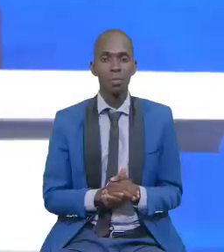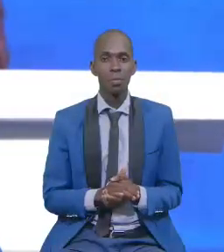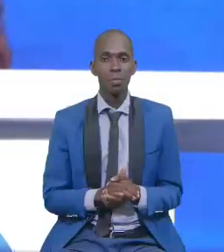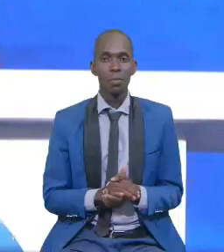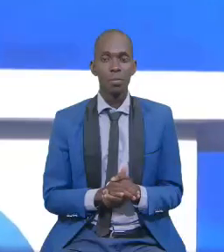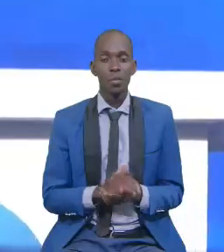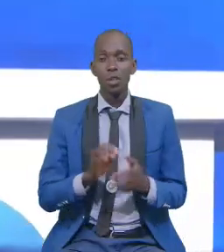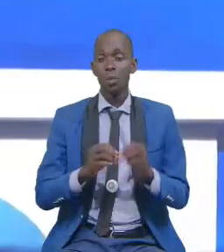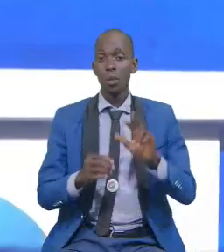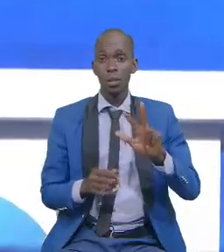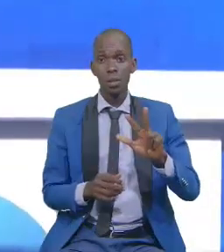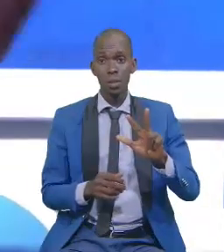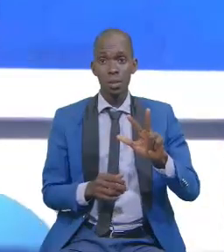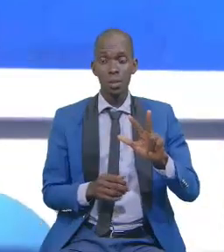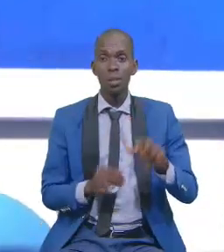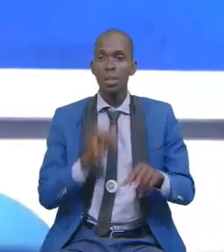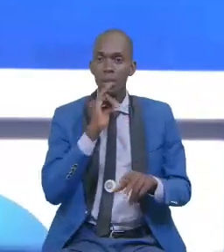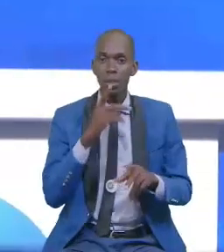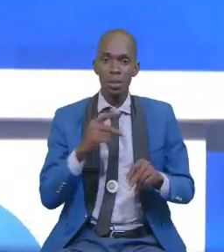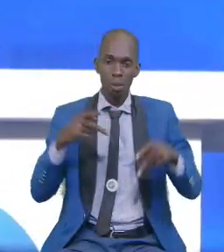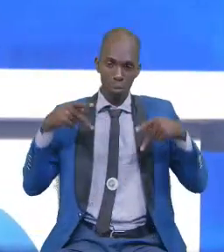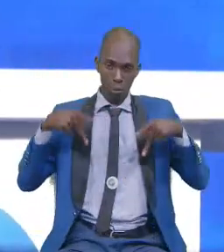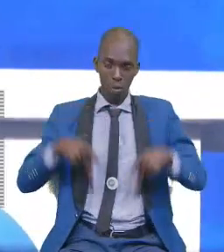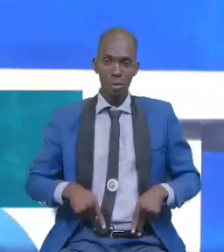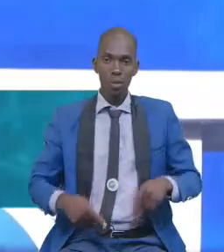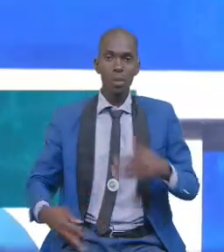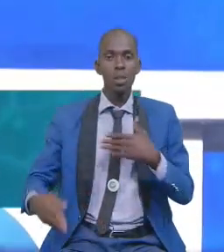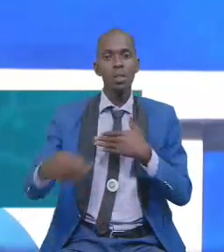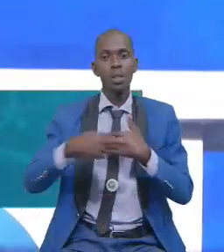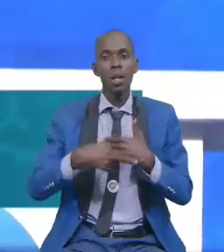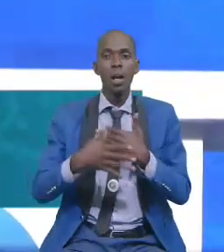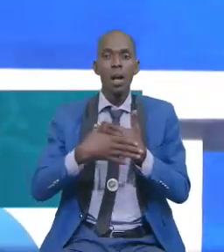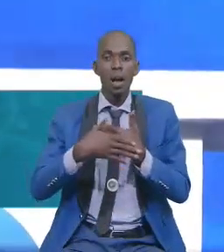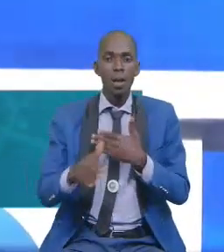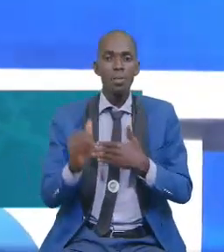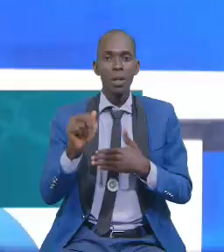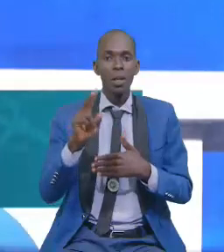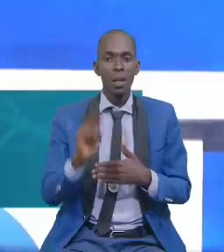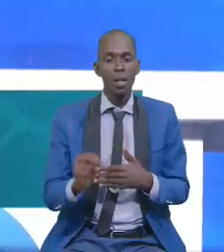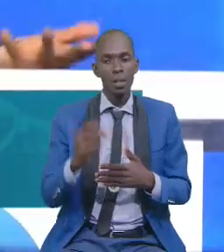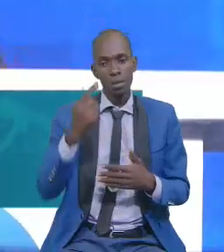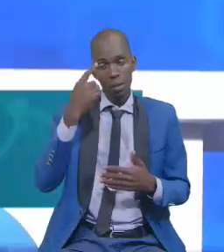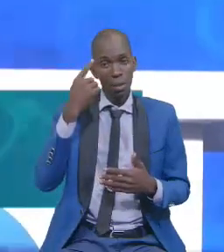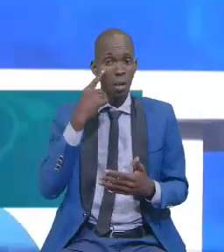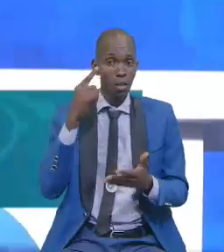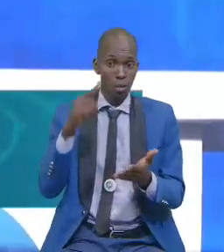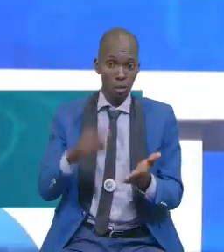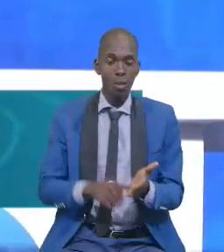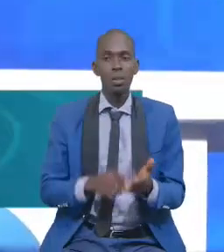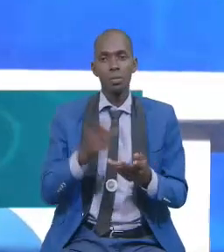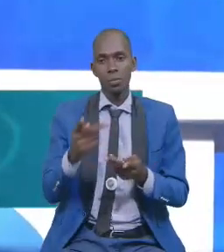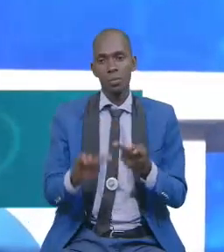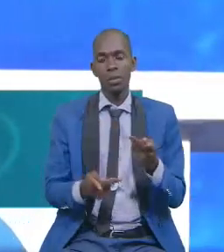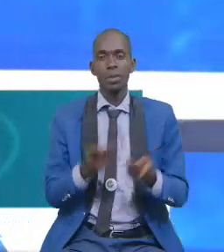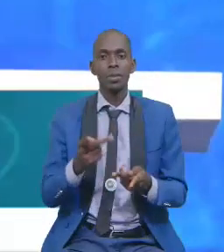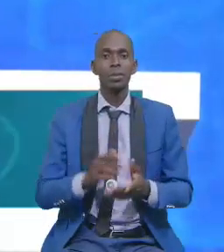Number three is the personal restoration after an acknowledged visitation.